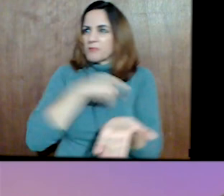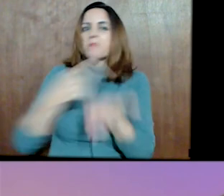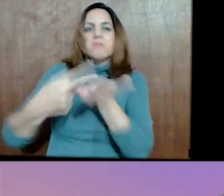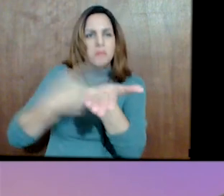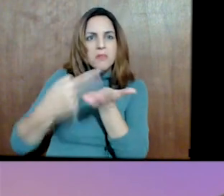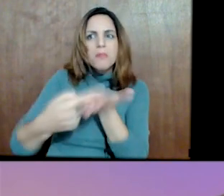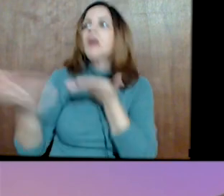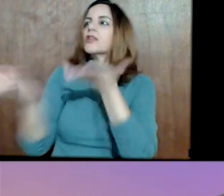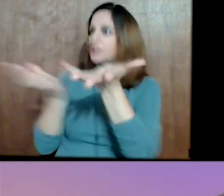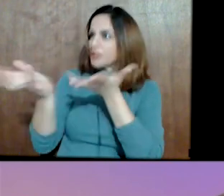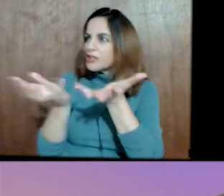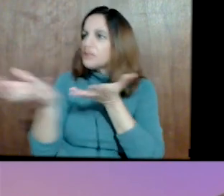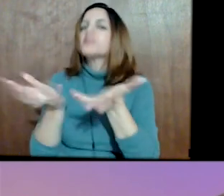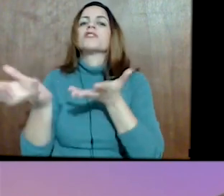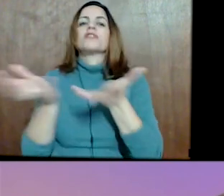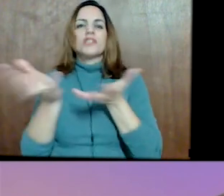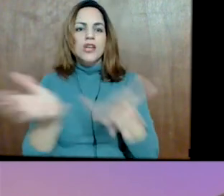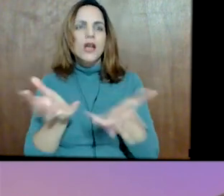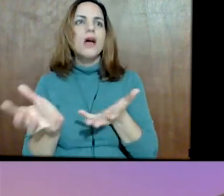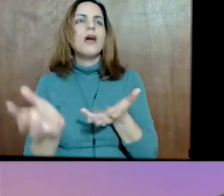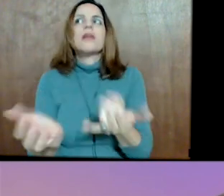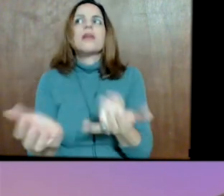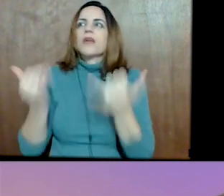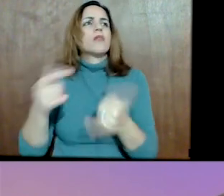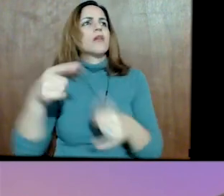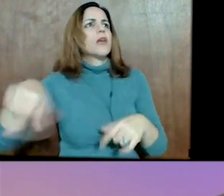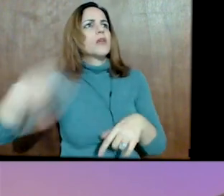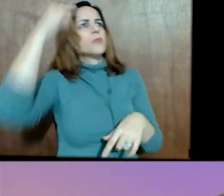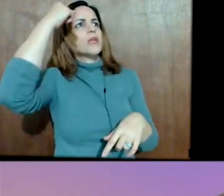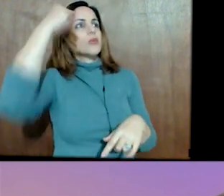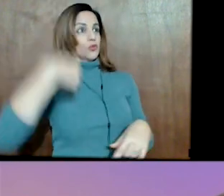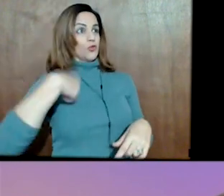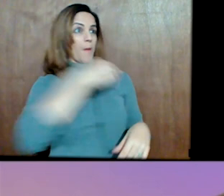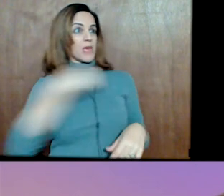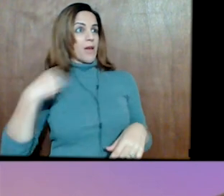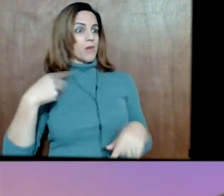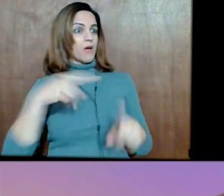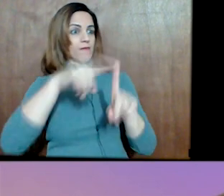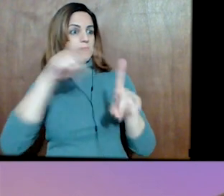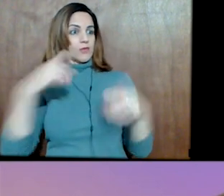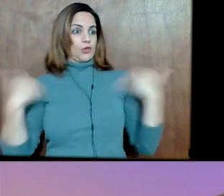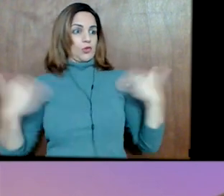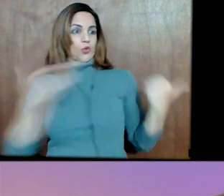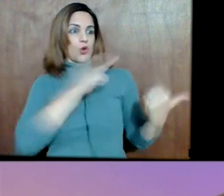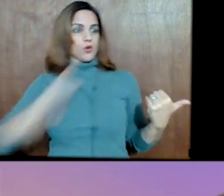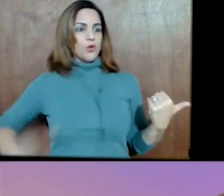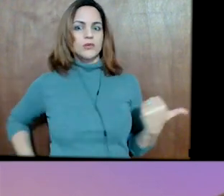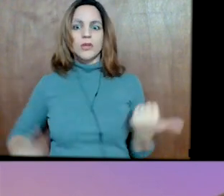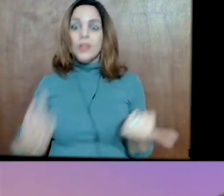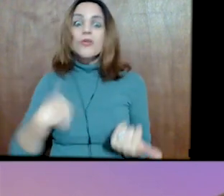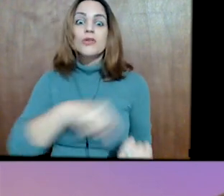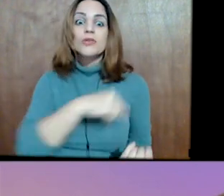for instance, people forget about 25% of the membership of the Young Lords, a Puerto Rican